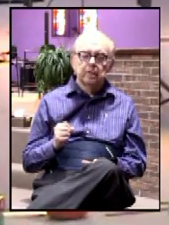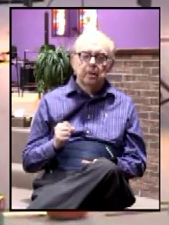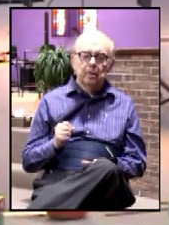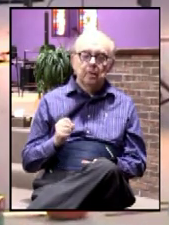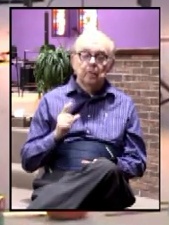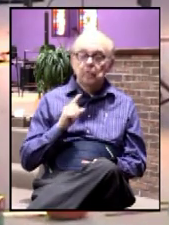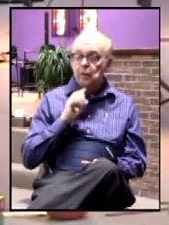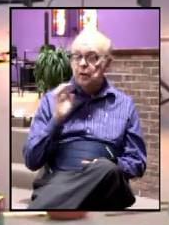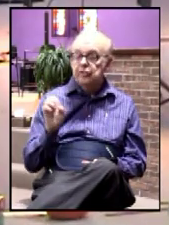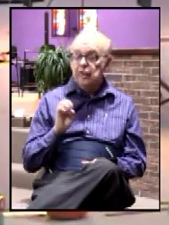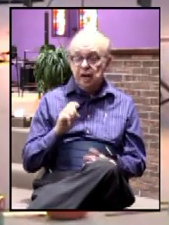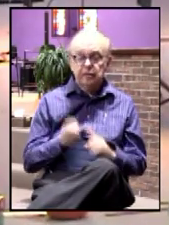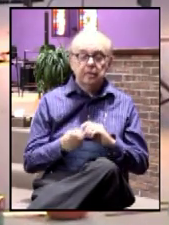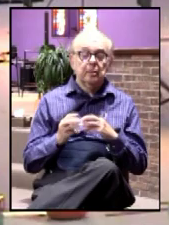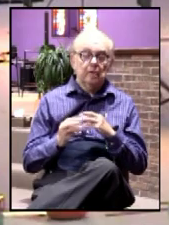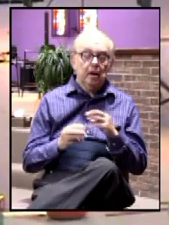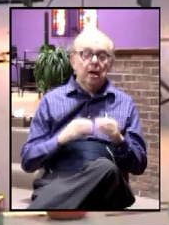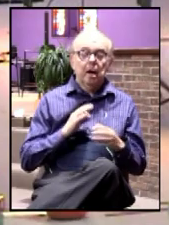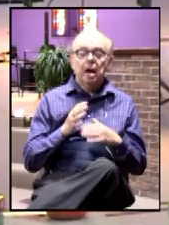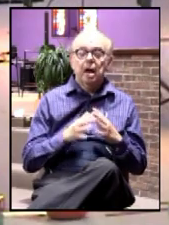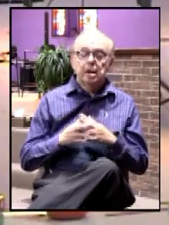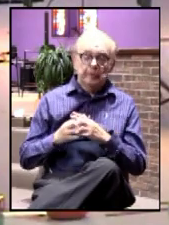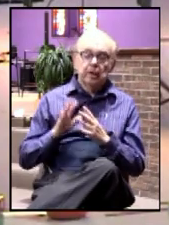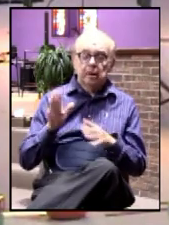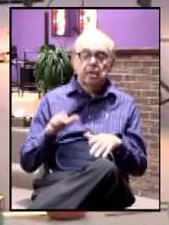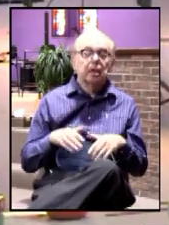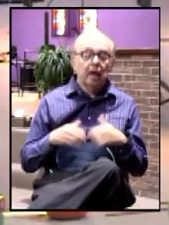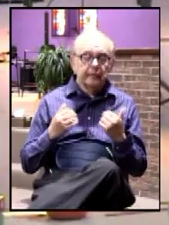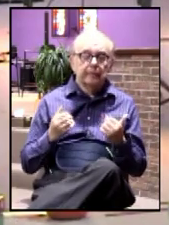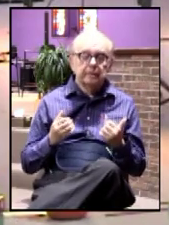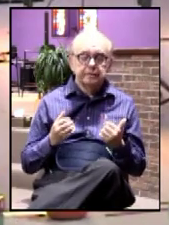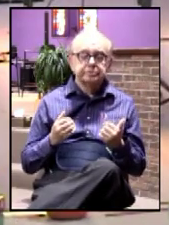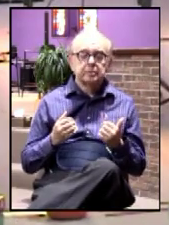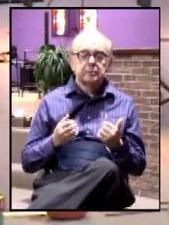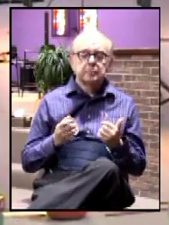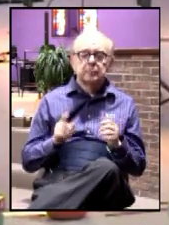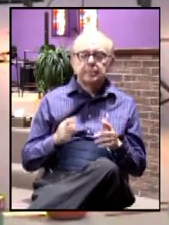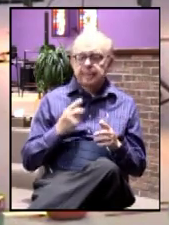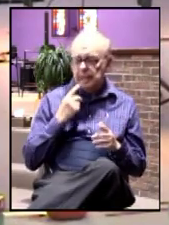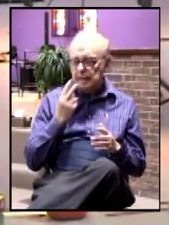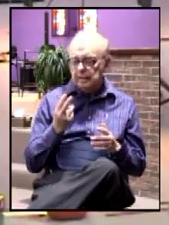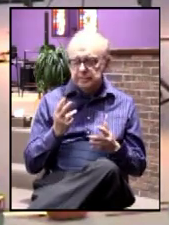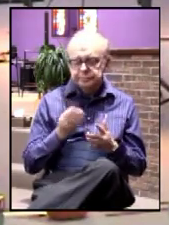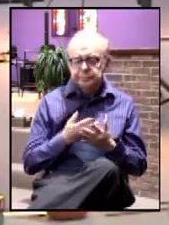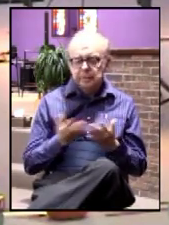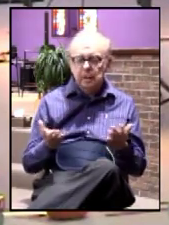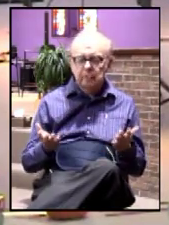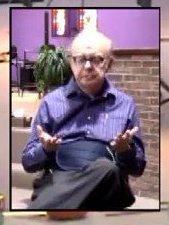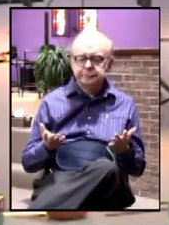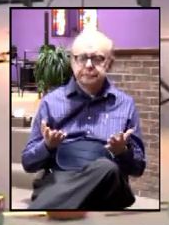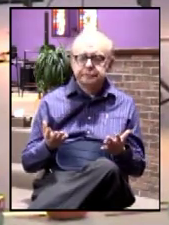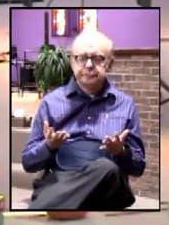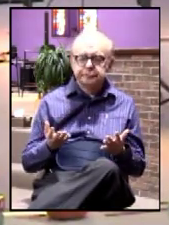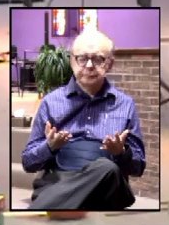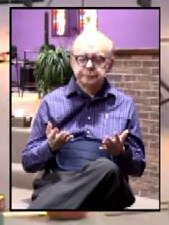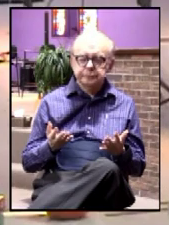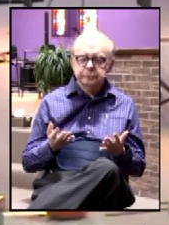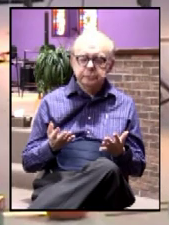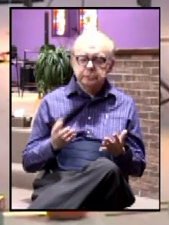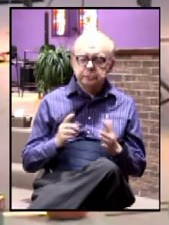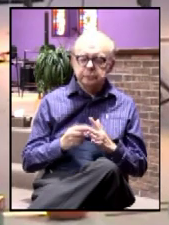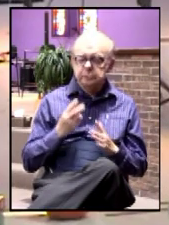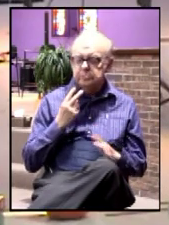Boy, did they ever change America in the life. And when you begin to see these and things that were there,